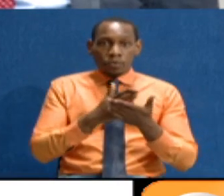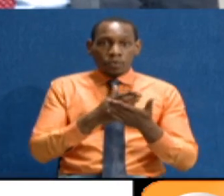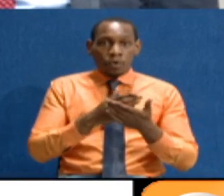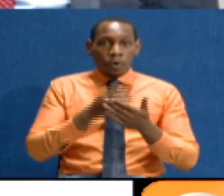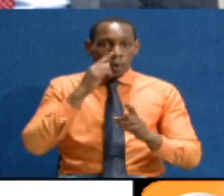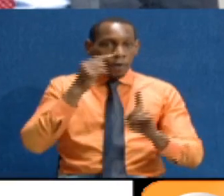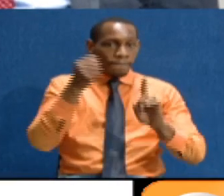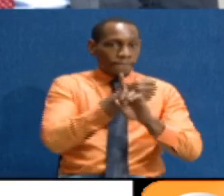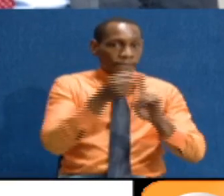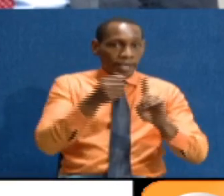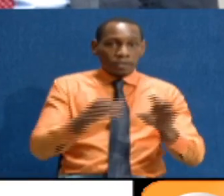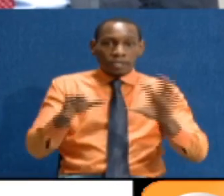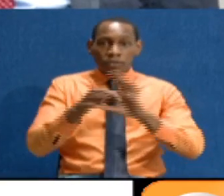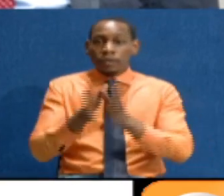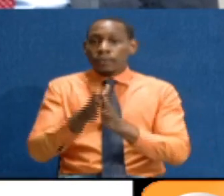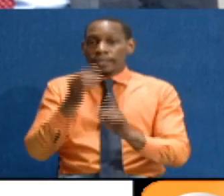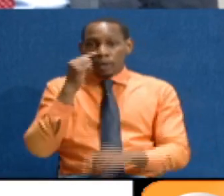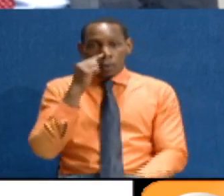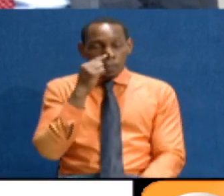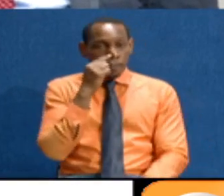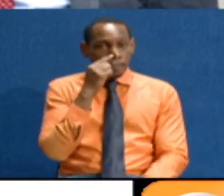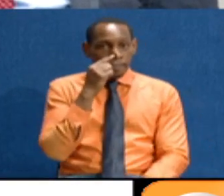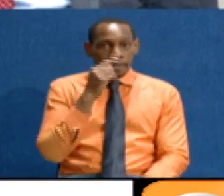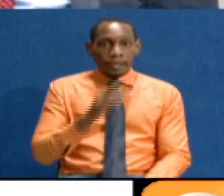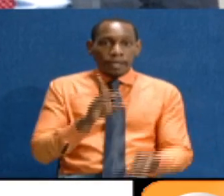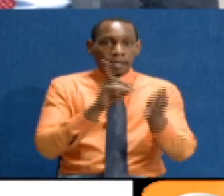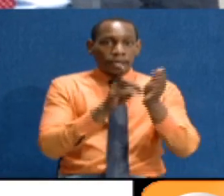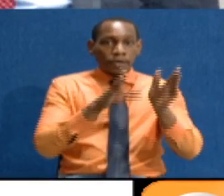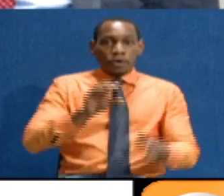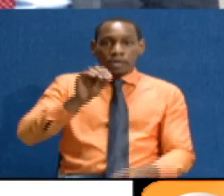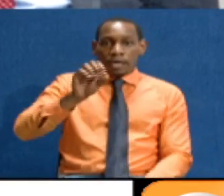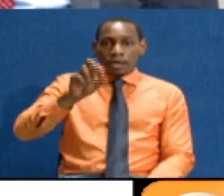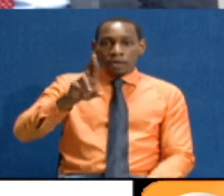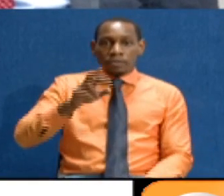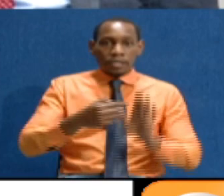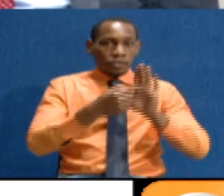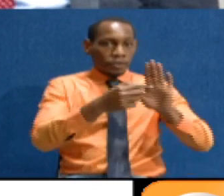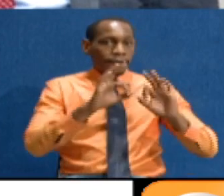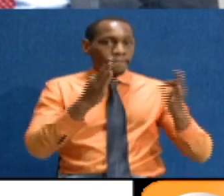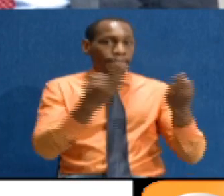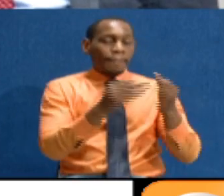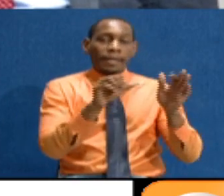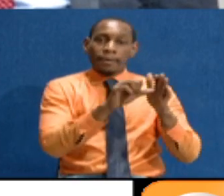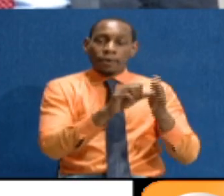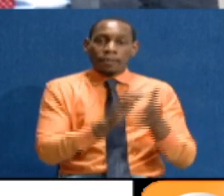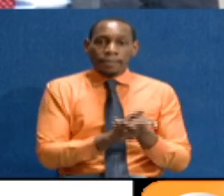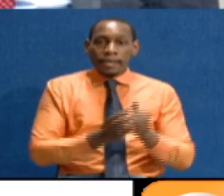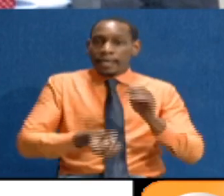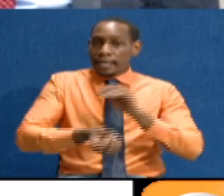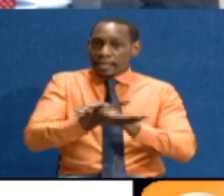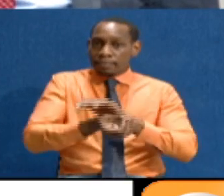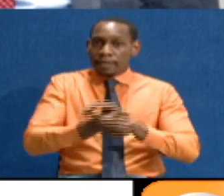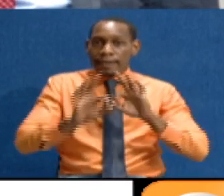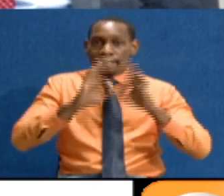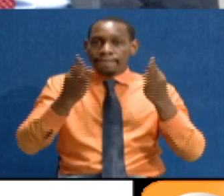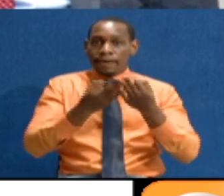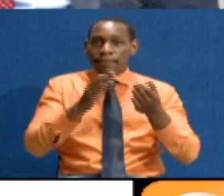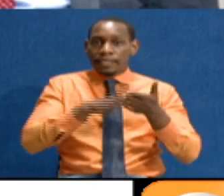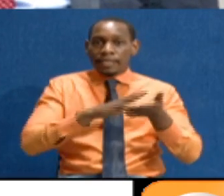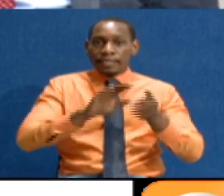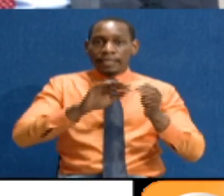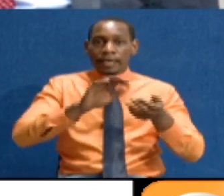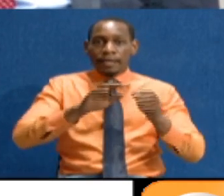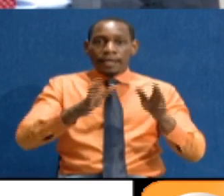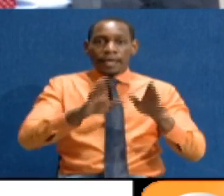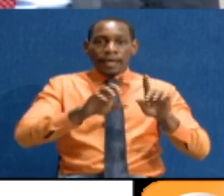domestic violence or something related to the homes. Mm-hmm. You know, Dr. Gidhu, this is pointing to family issues. True. A breakdown of family structures. And even